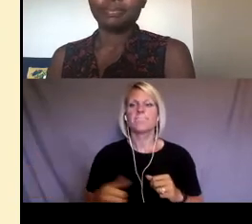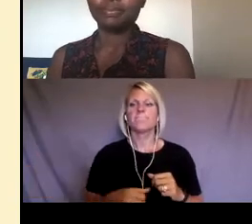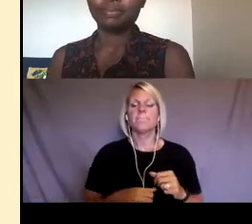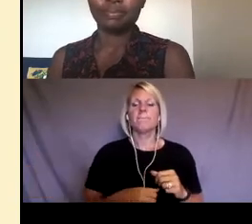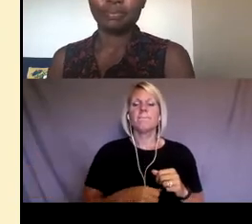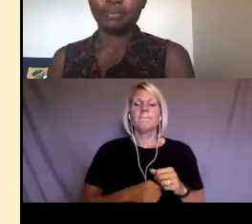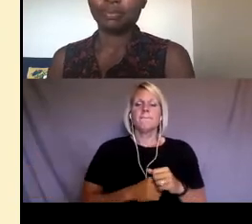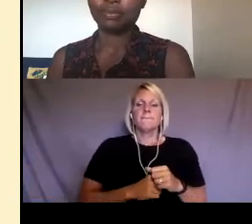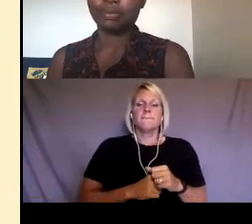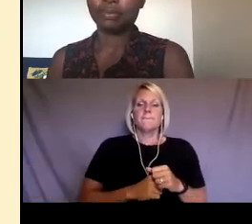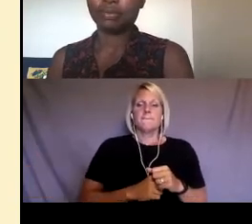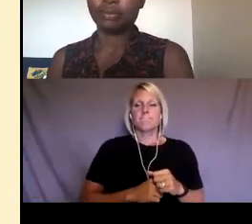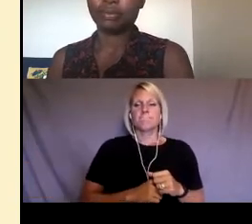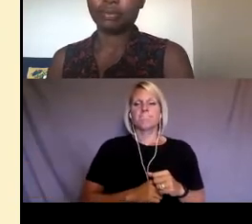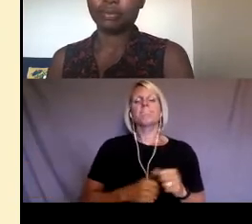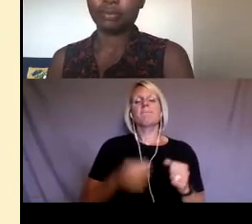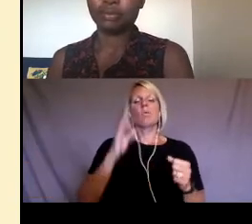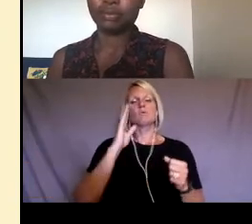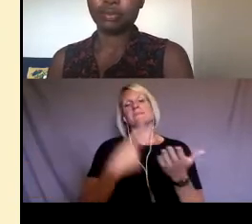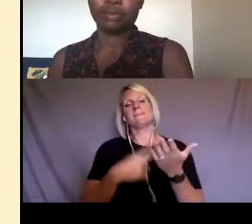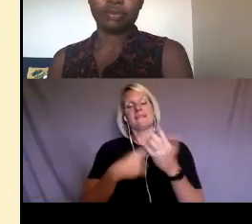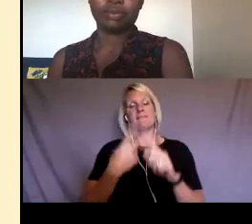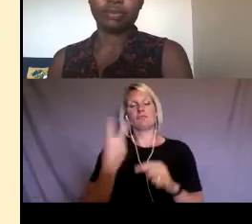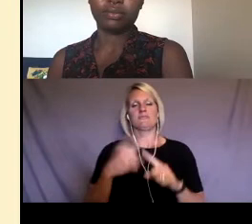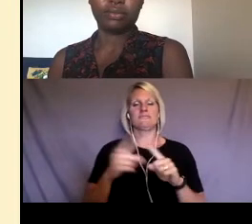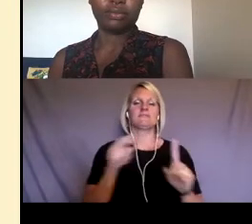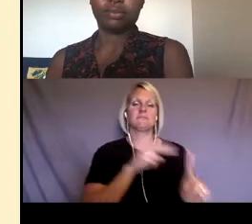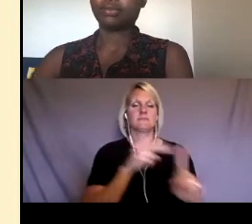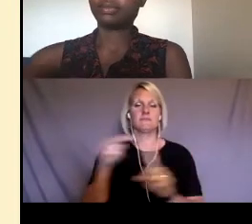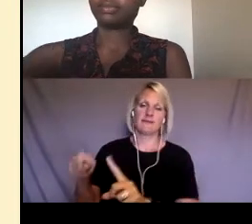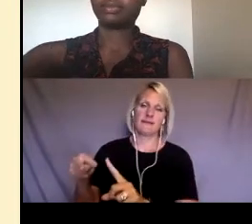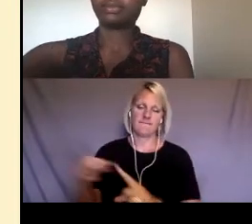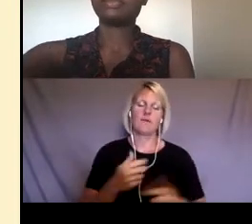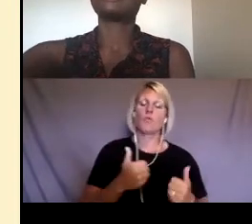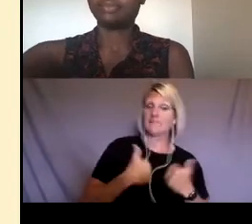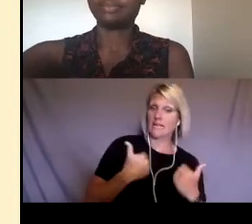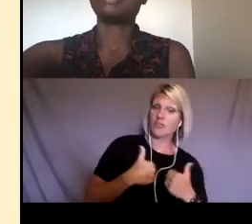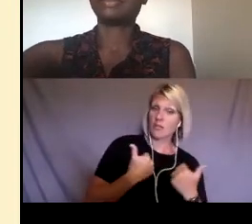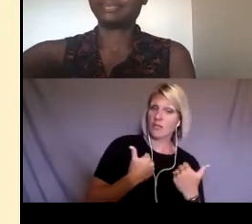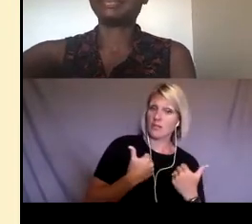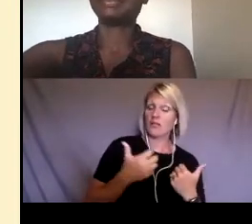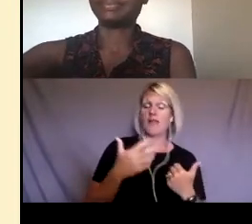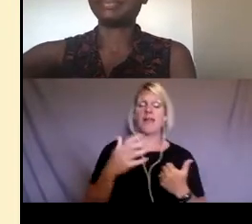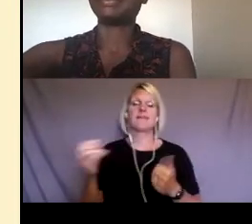so I'm going to speak from two different aspects. I'm going to speak from a residential aspect, and then from like